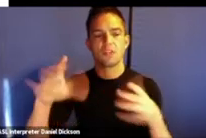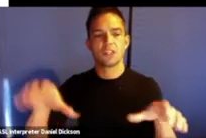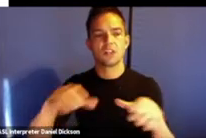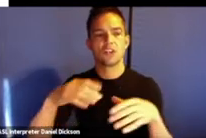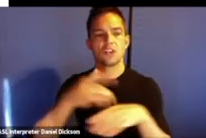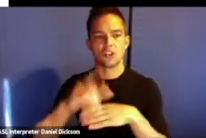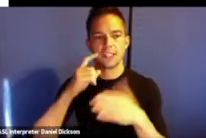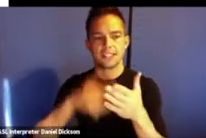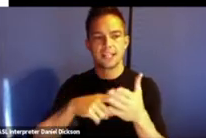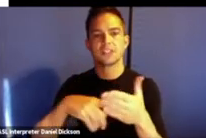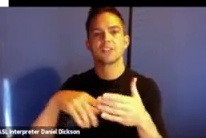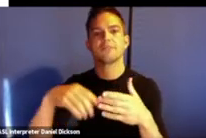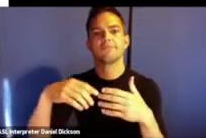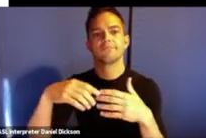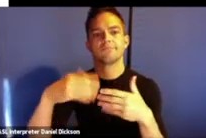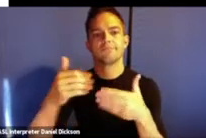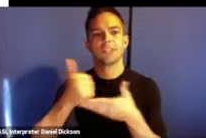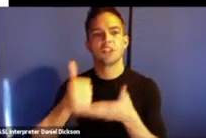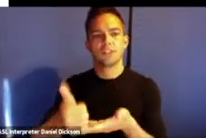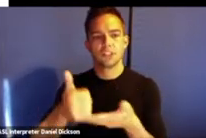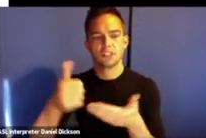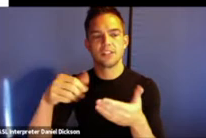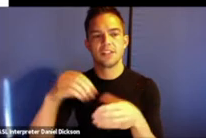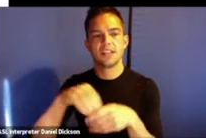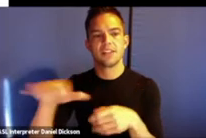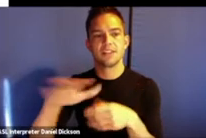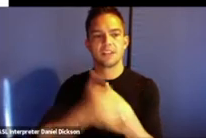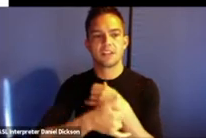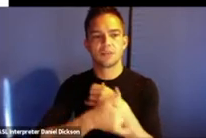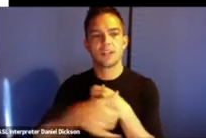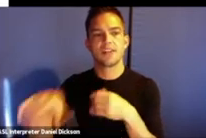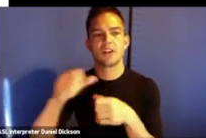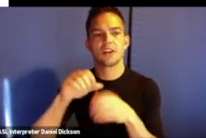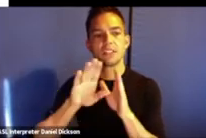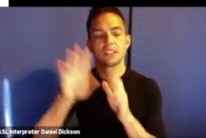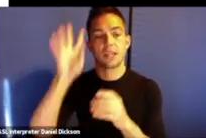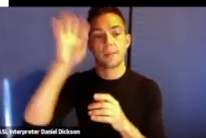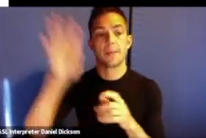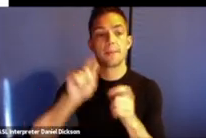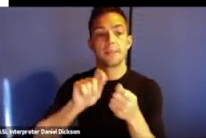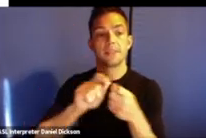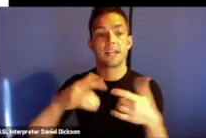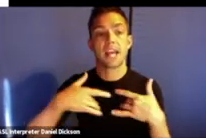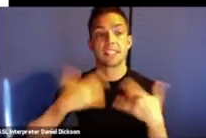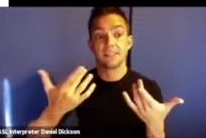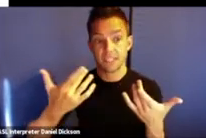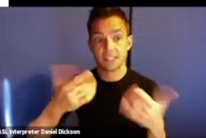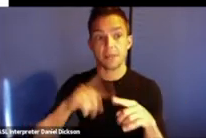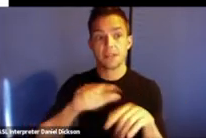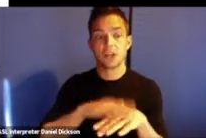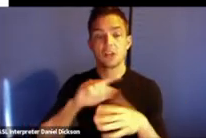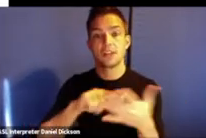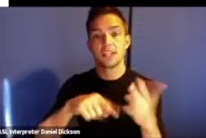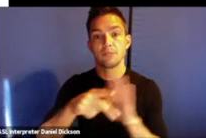detection programs in this country. They're actually coming up with specific activities based on these principles